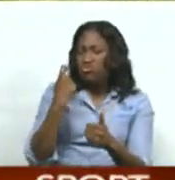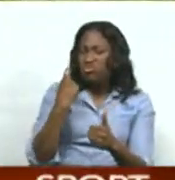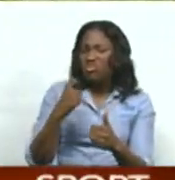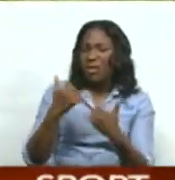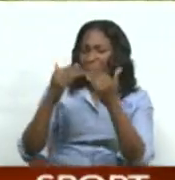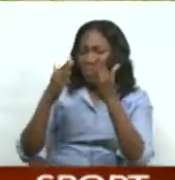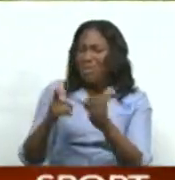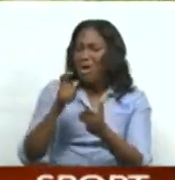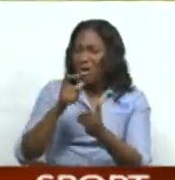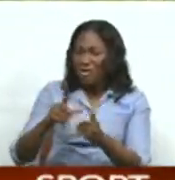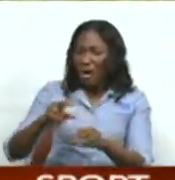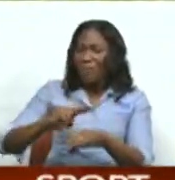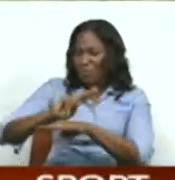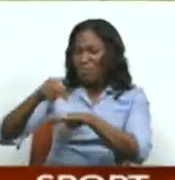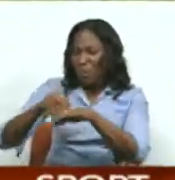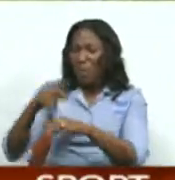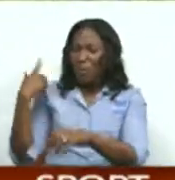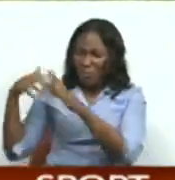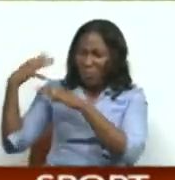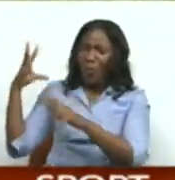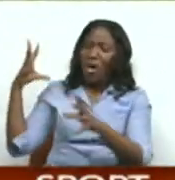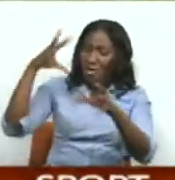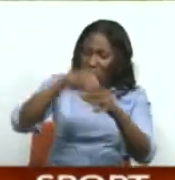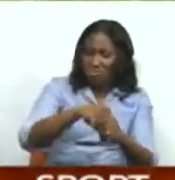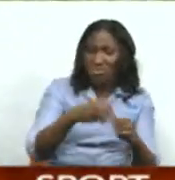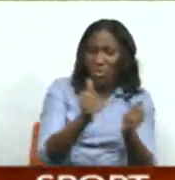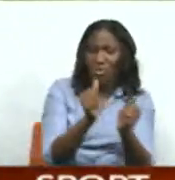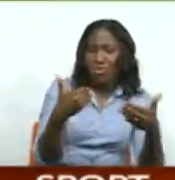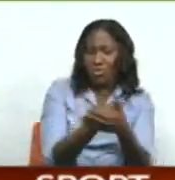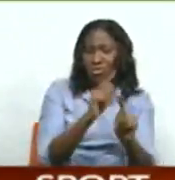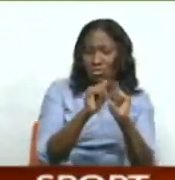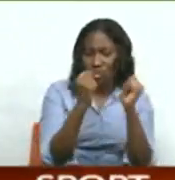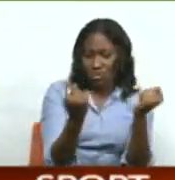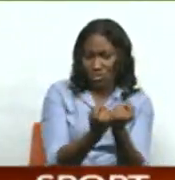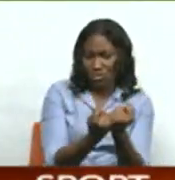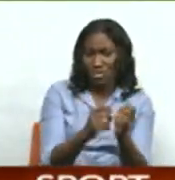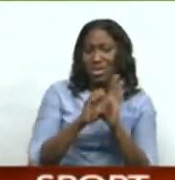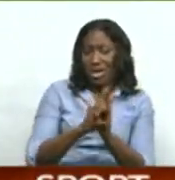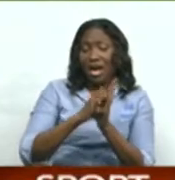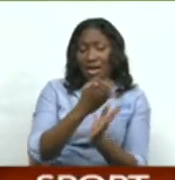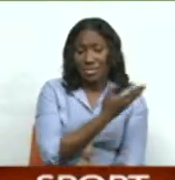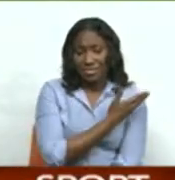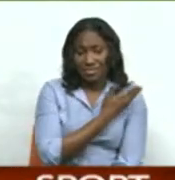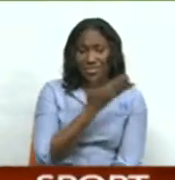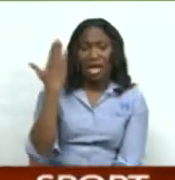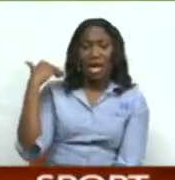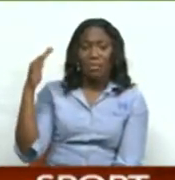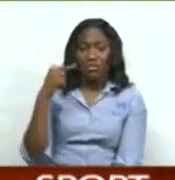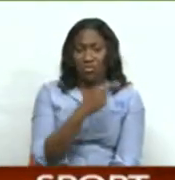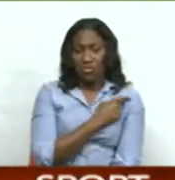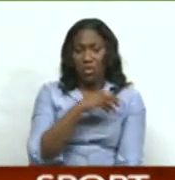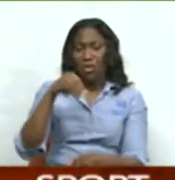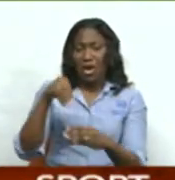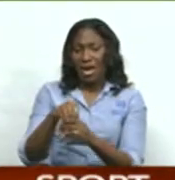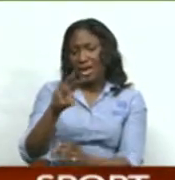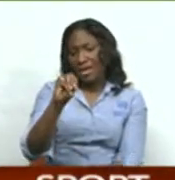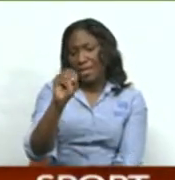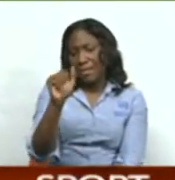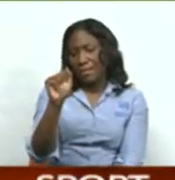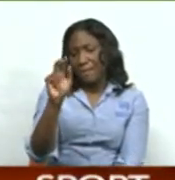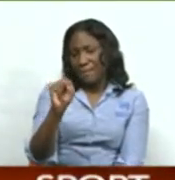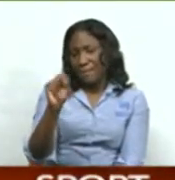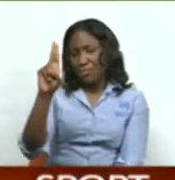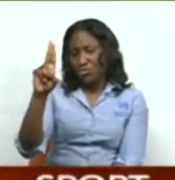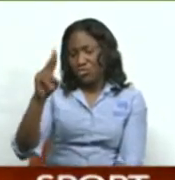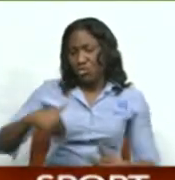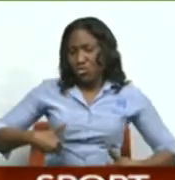key omissions. However, there are some interesting inclusions, such as former Manchester United Youth Academy player Darren McIntosh